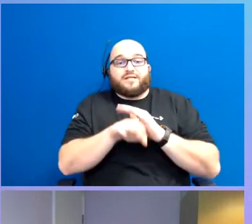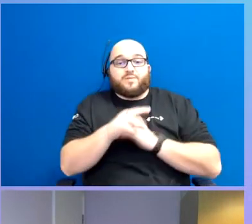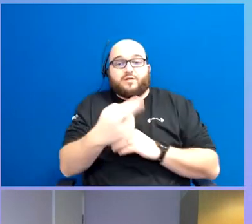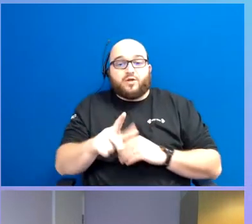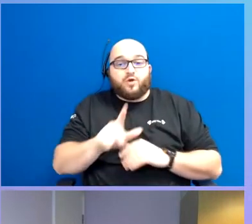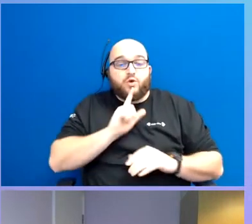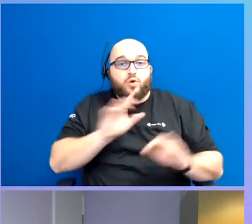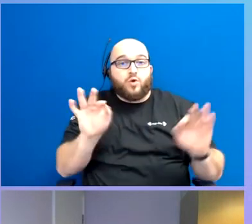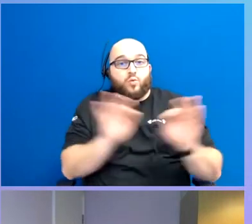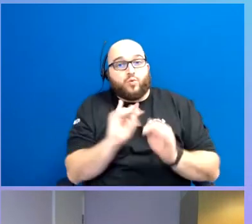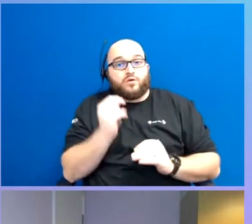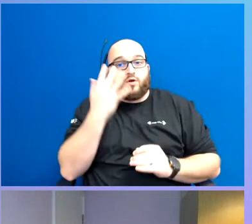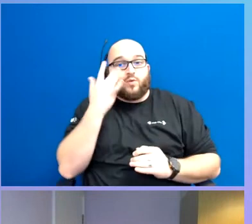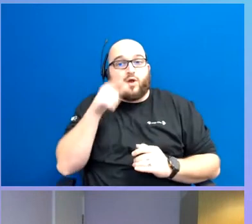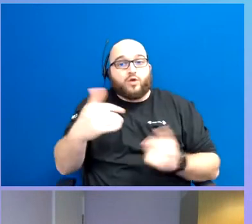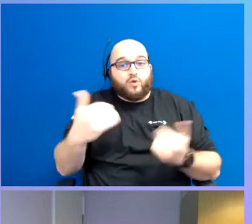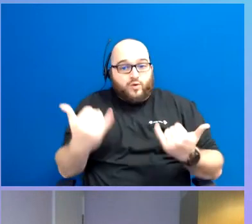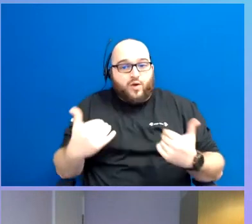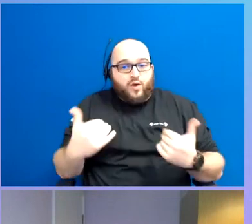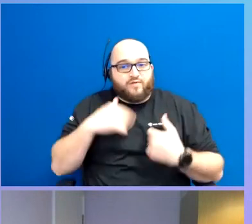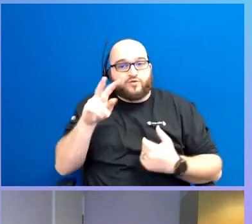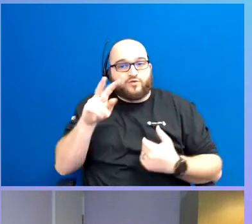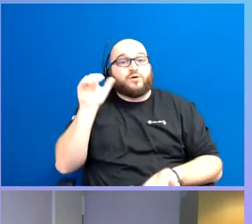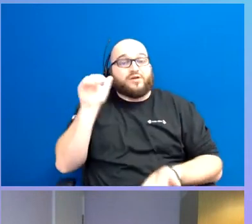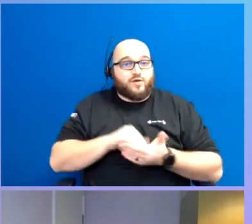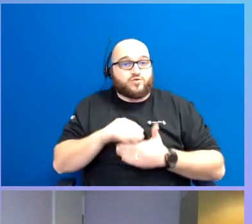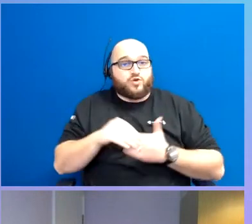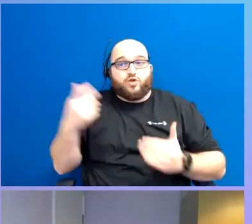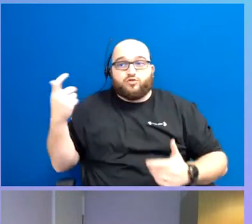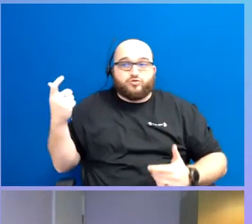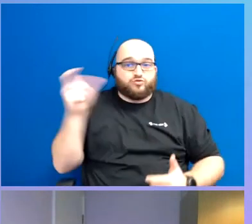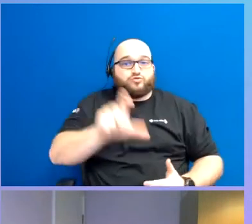got 200,000 quid that came your way recently that wouldn't